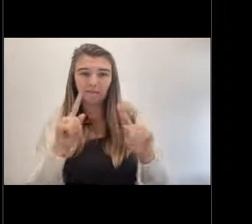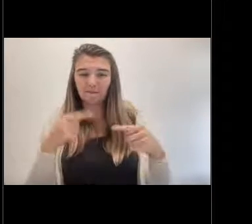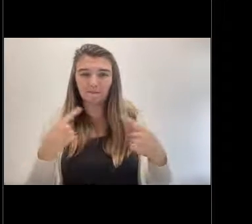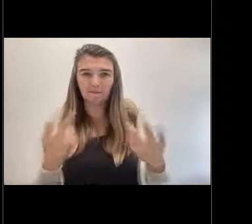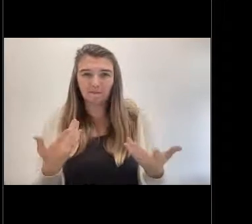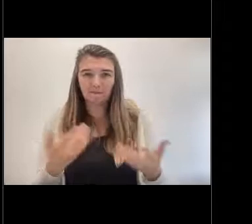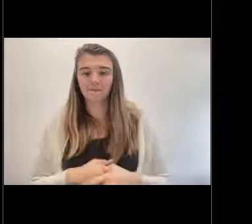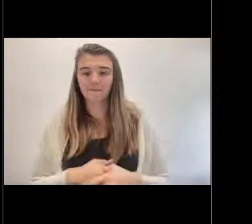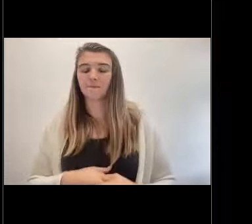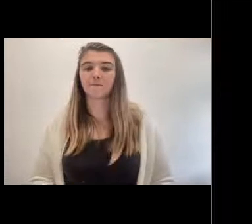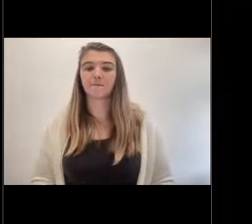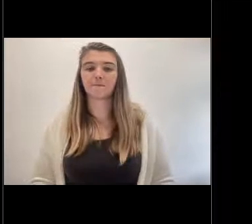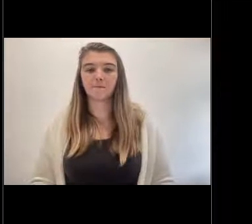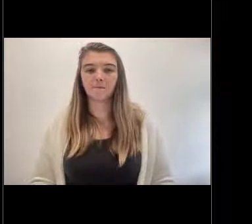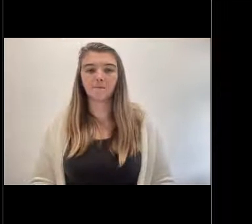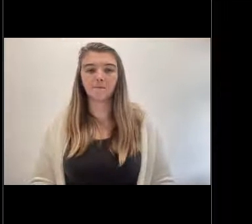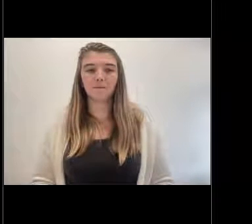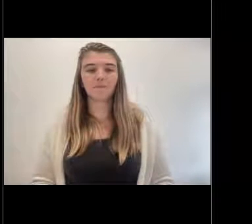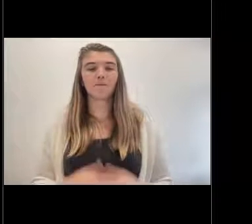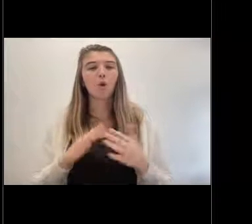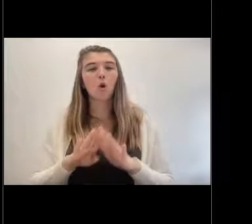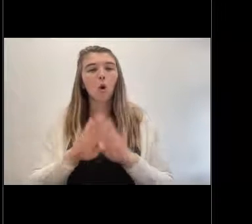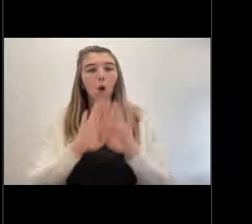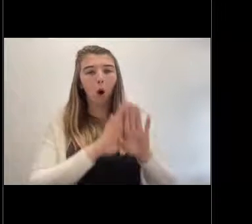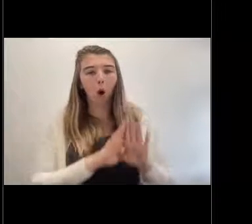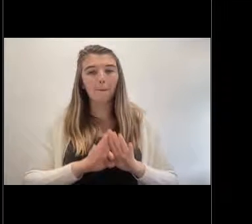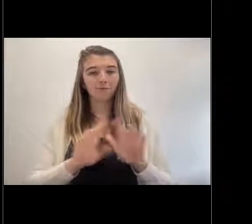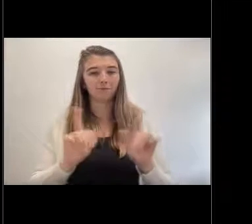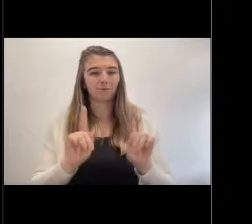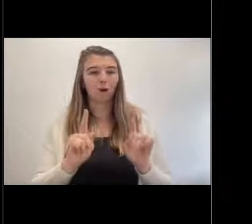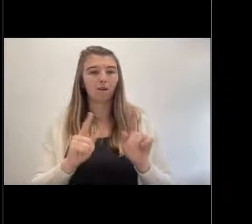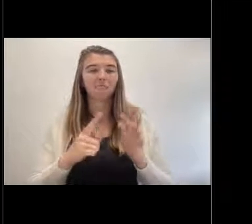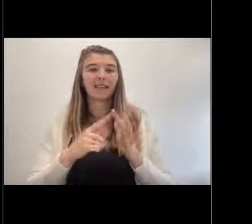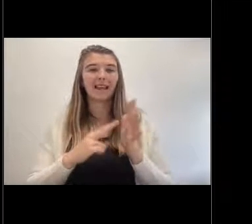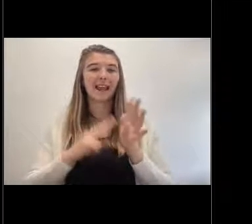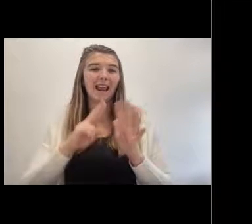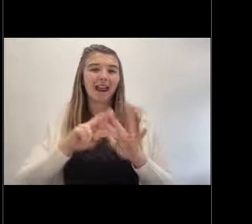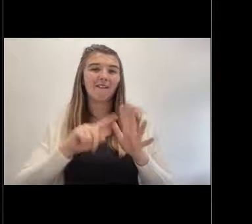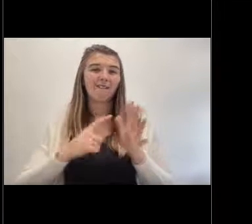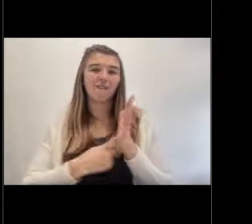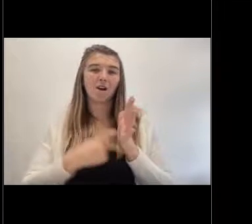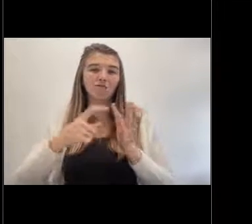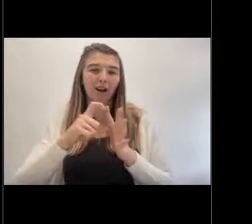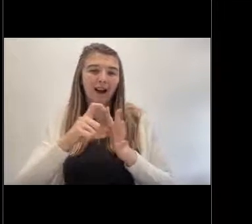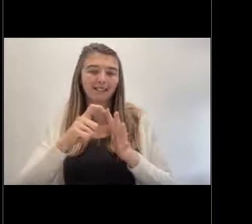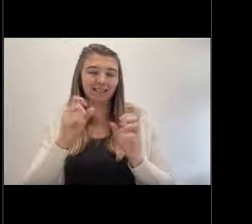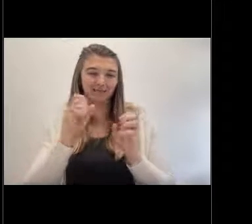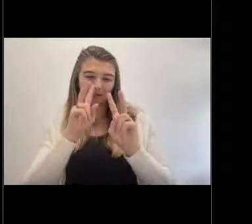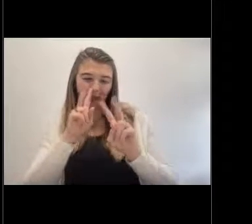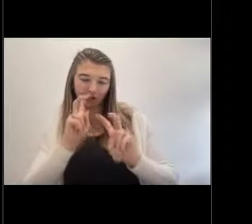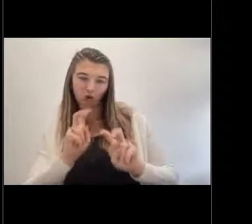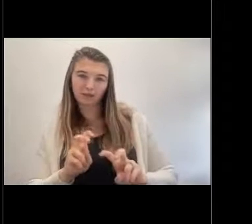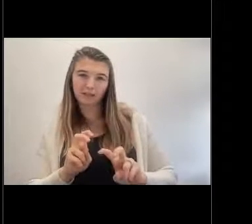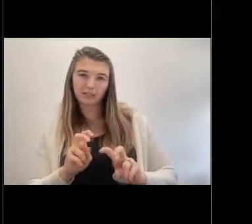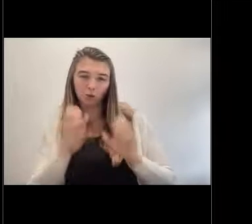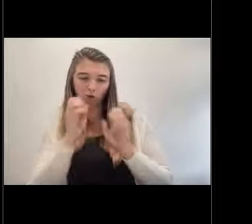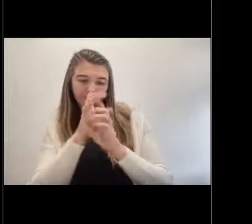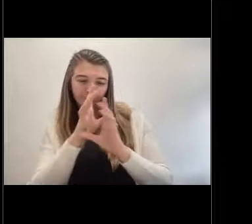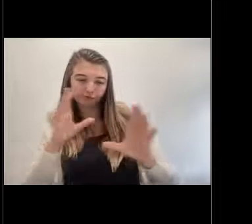The most common technique is infrared spectroscopy. It's one of the most common and established techniques for the analysis of polymers. So